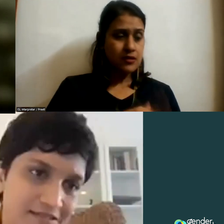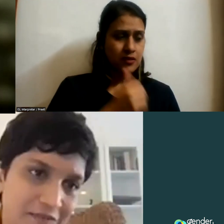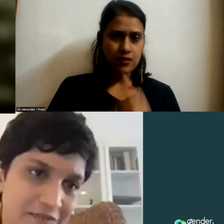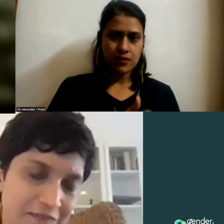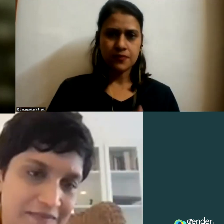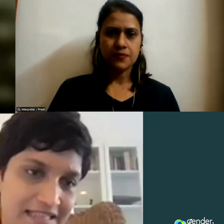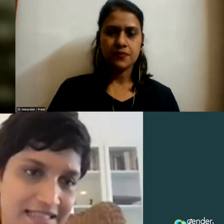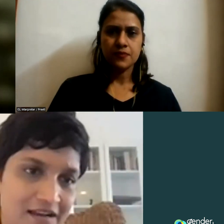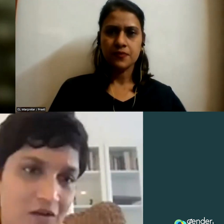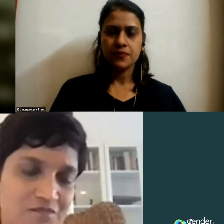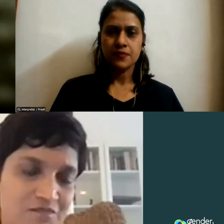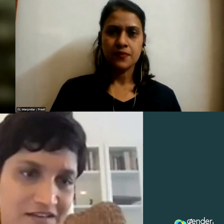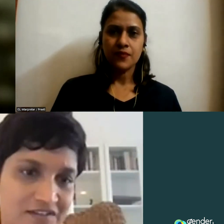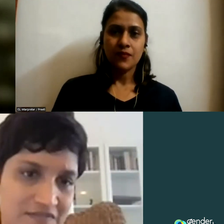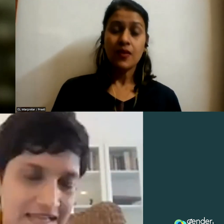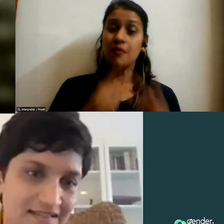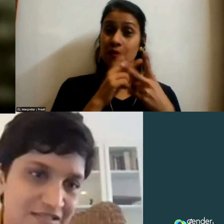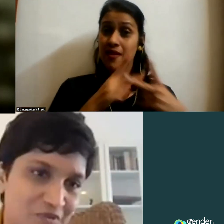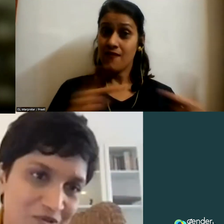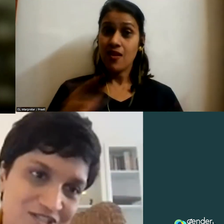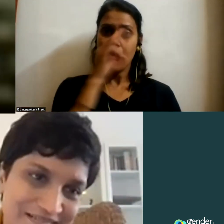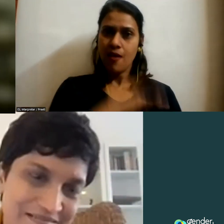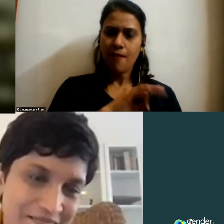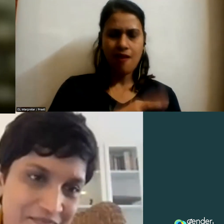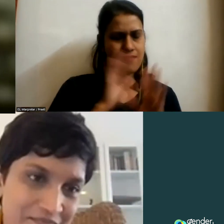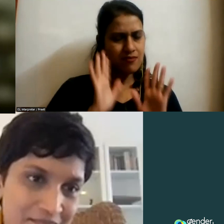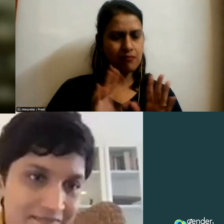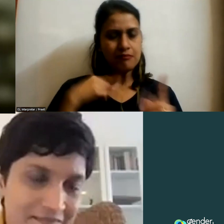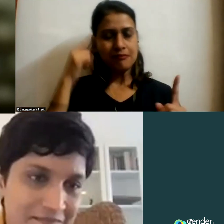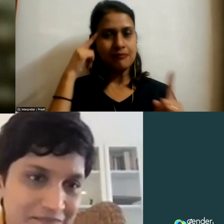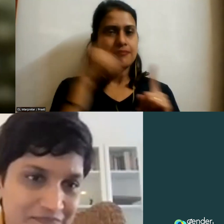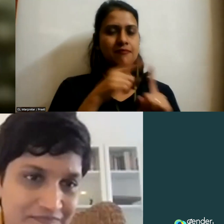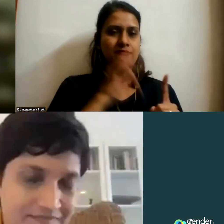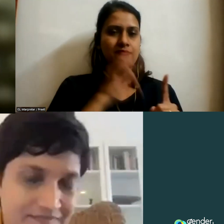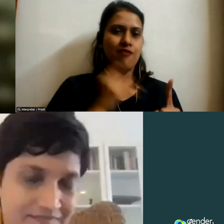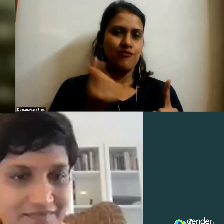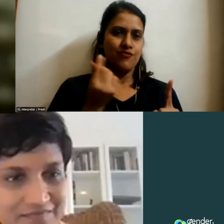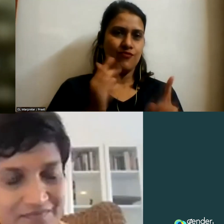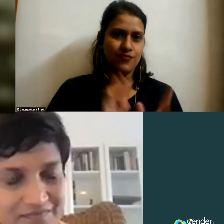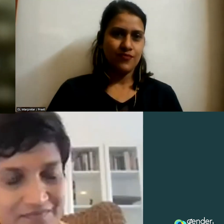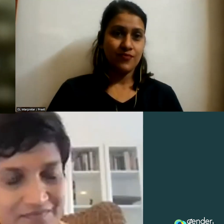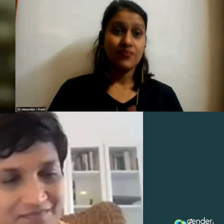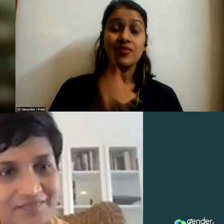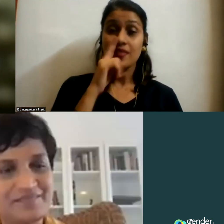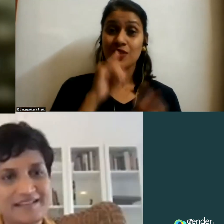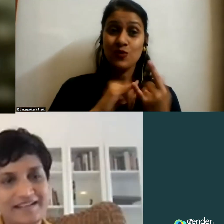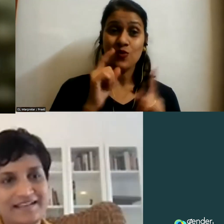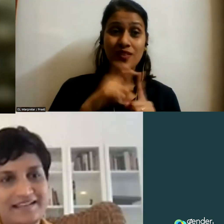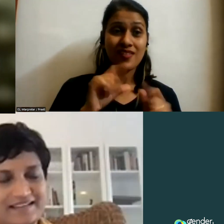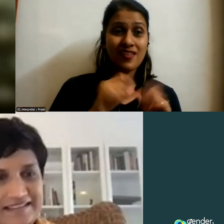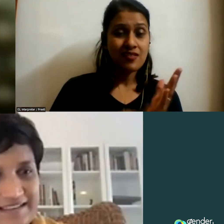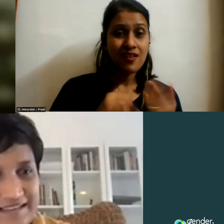listen. So I think there are lots of benefits of taking this approach. And talking of climate change, and